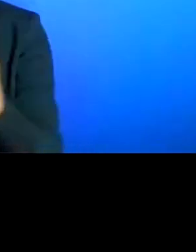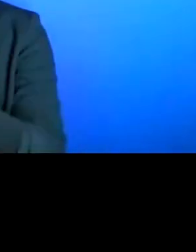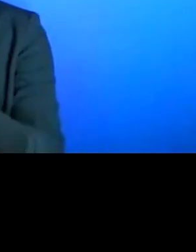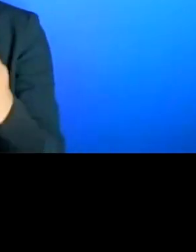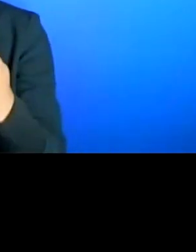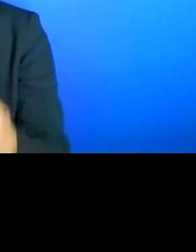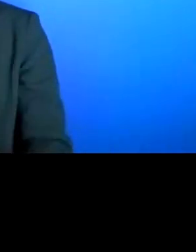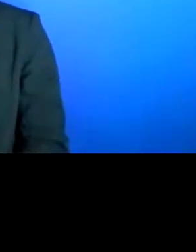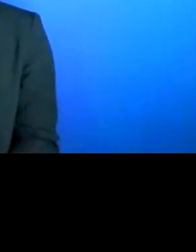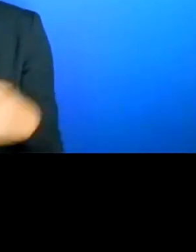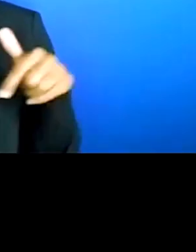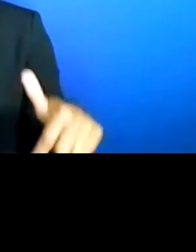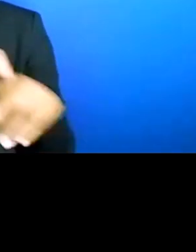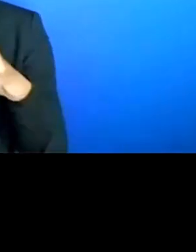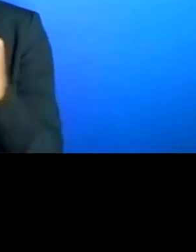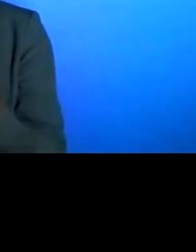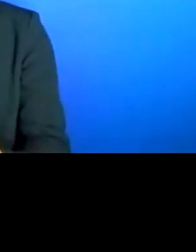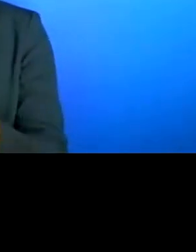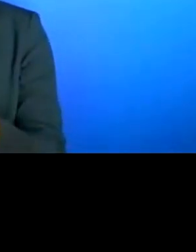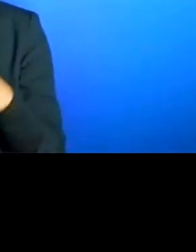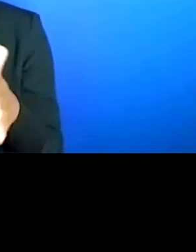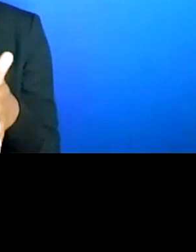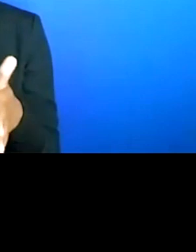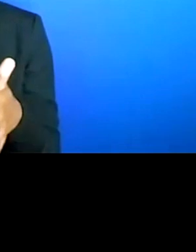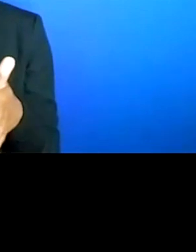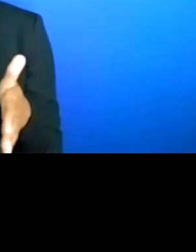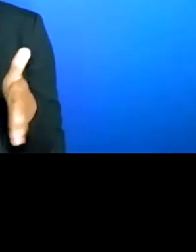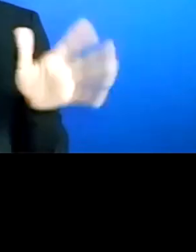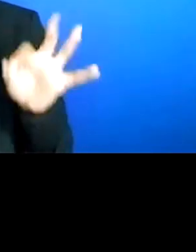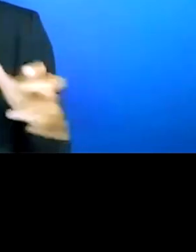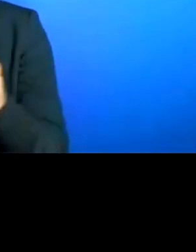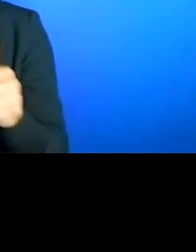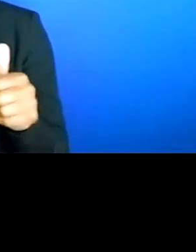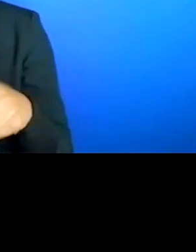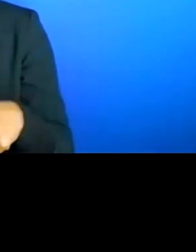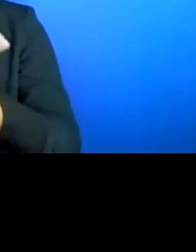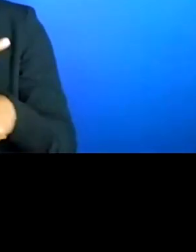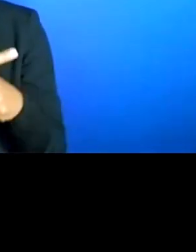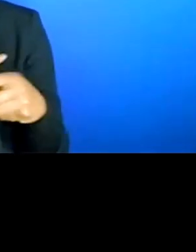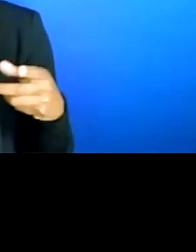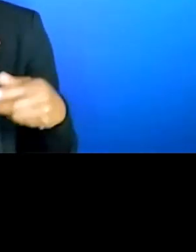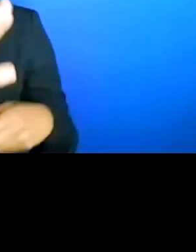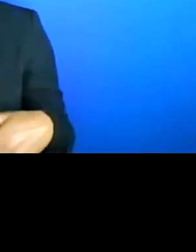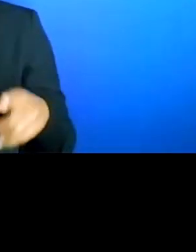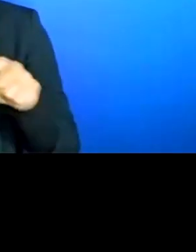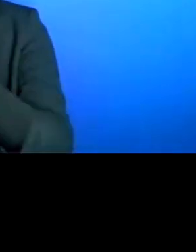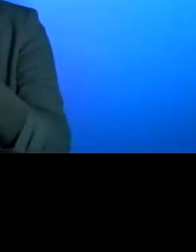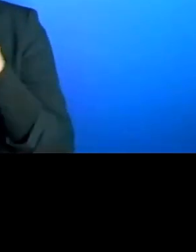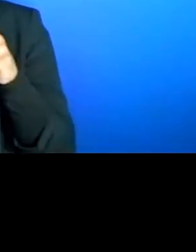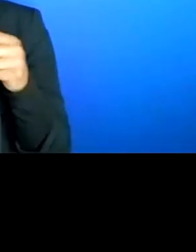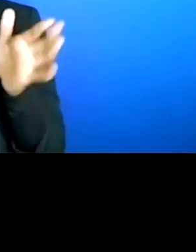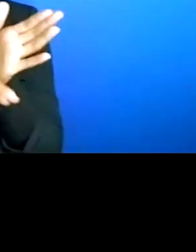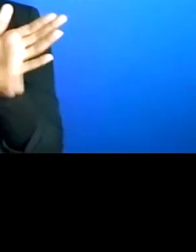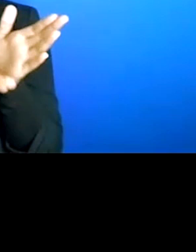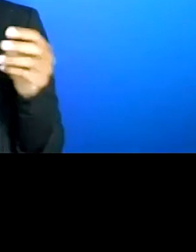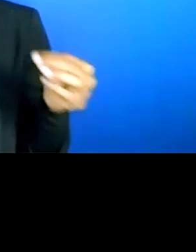Today's workshop is part of a series in collaboration with the Institutes and Research Methods, or IRM, which,